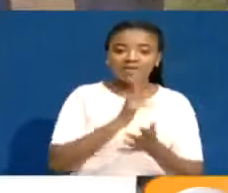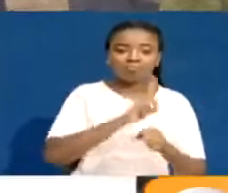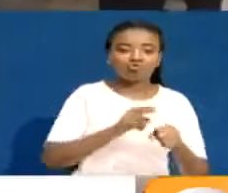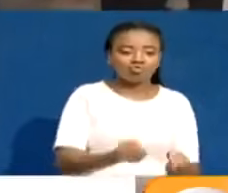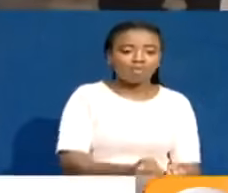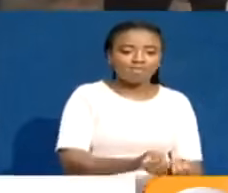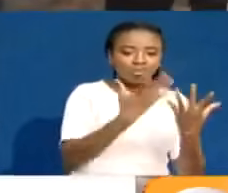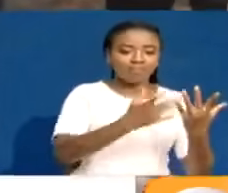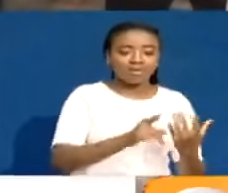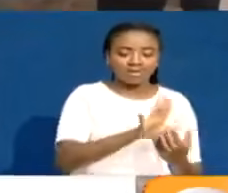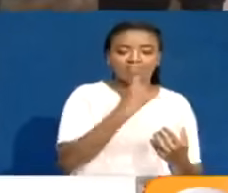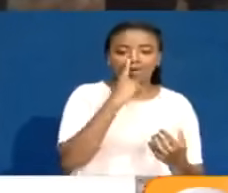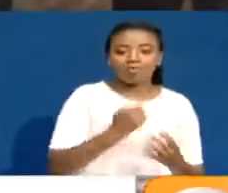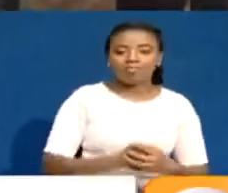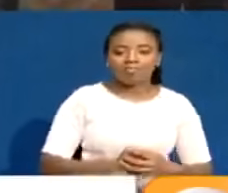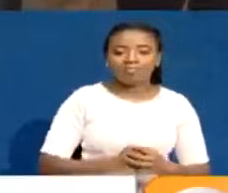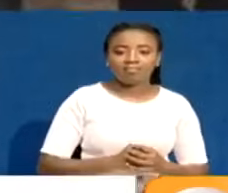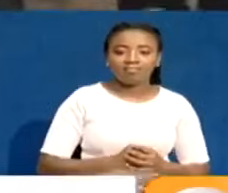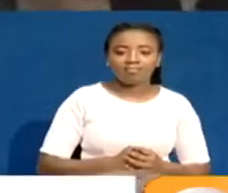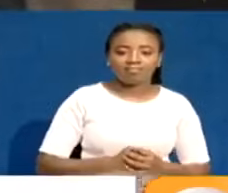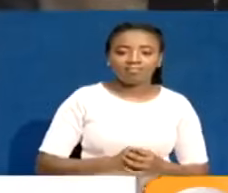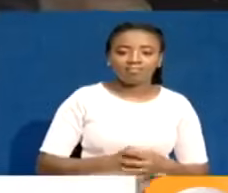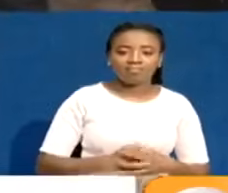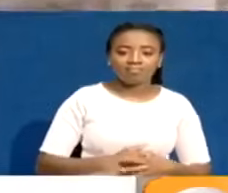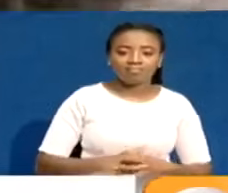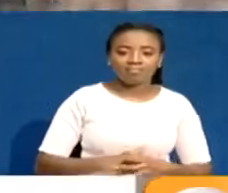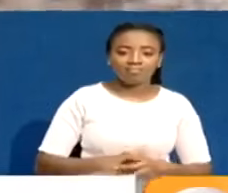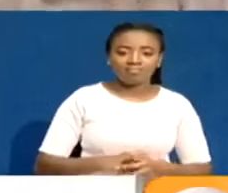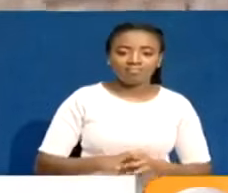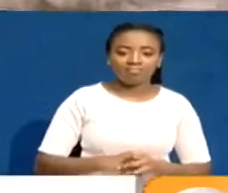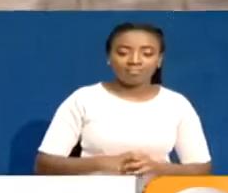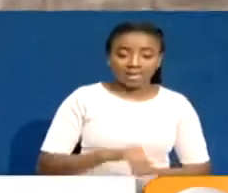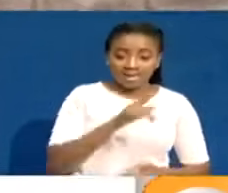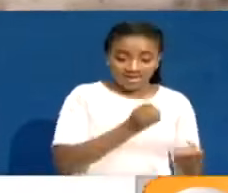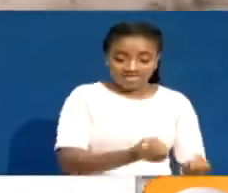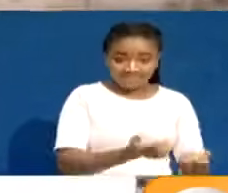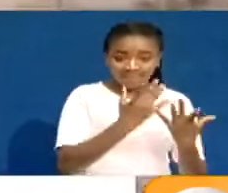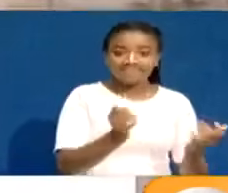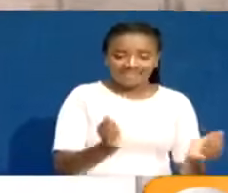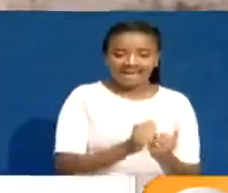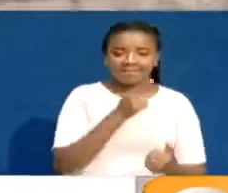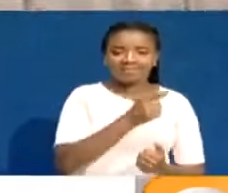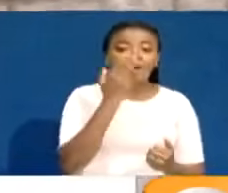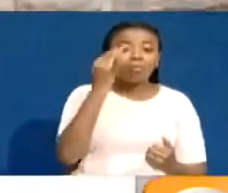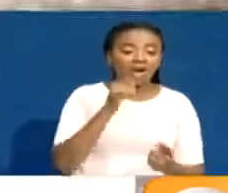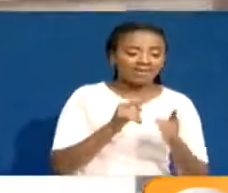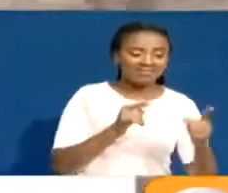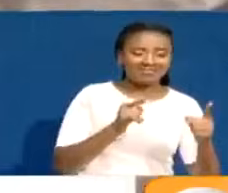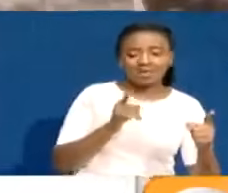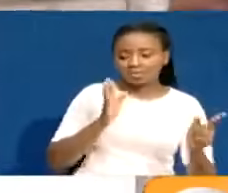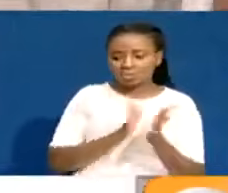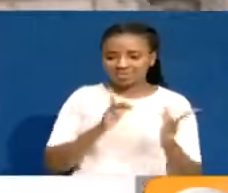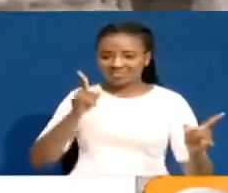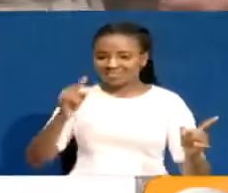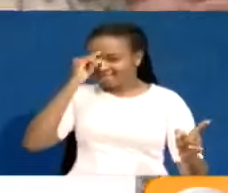of explosives in the attack, which they termed as detonators. The attack is at the center of a conflict between the